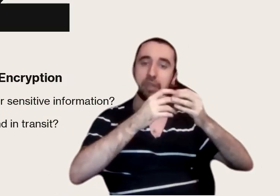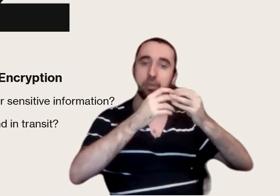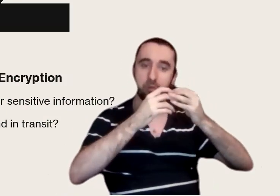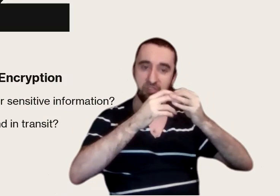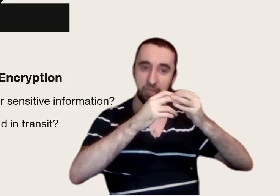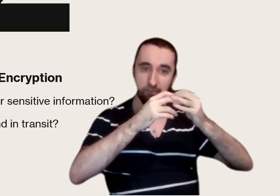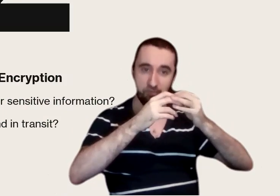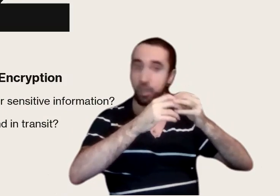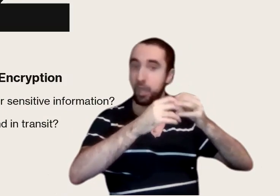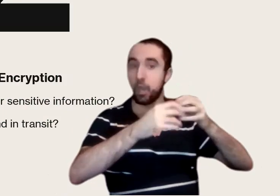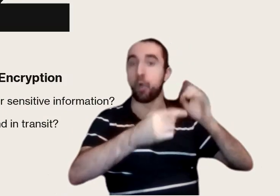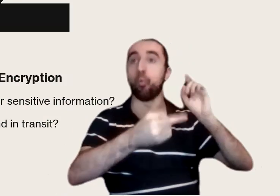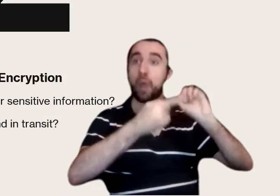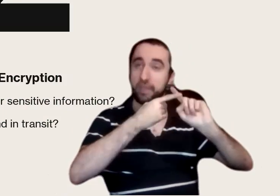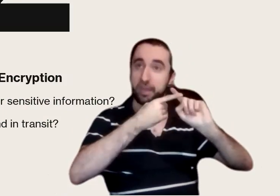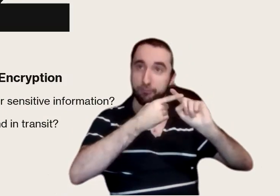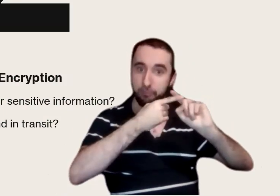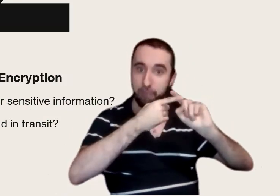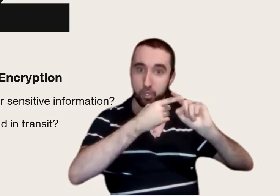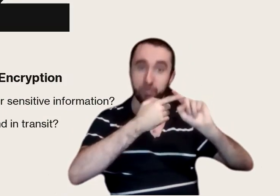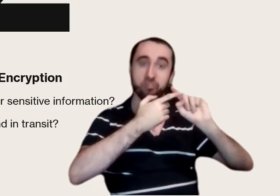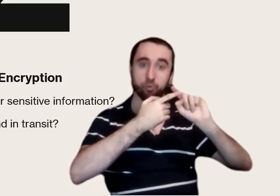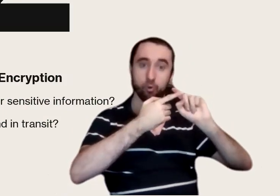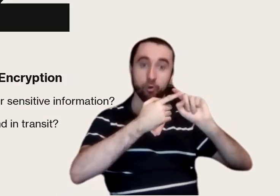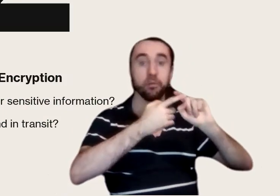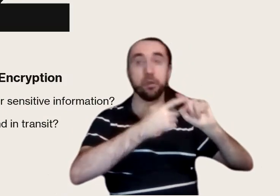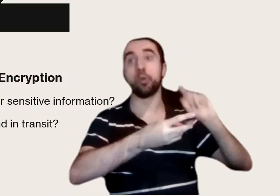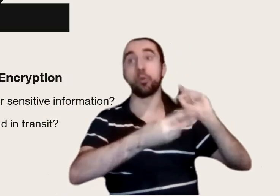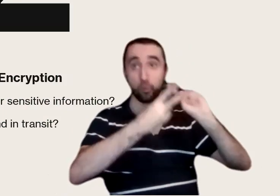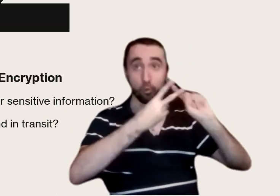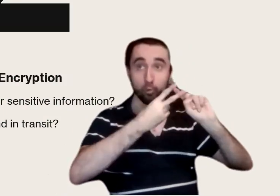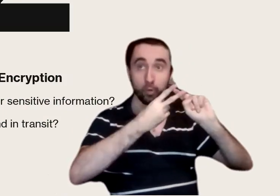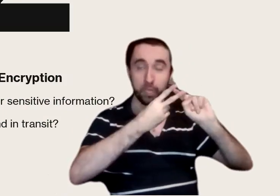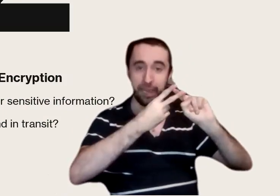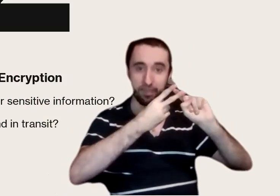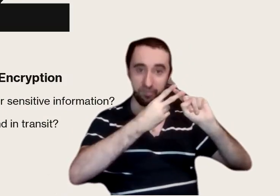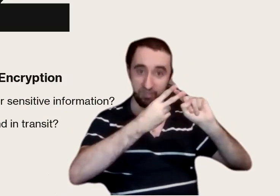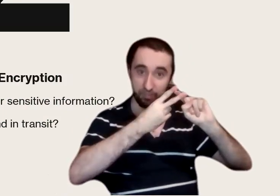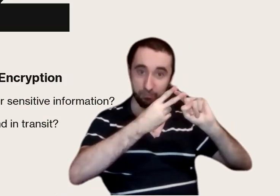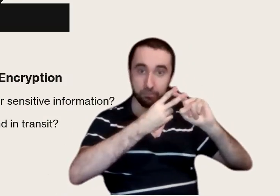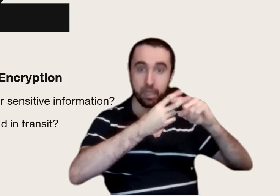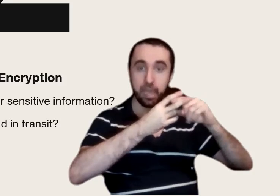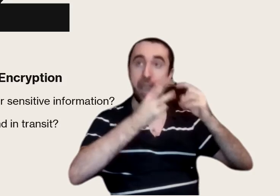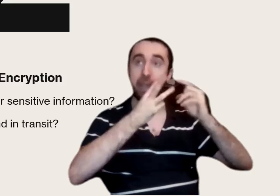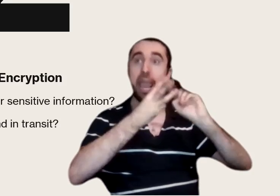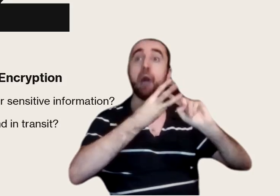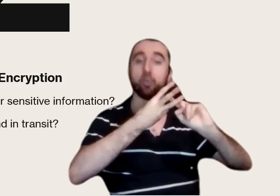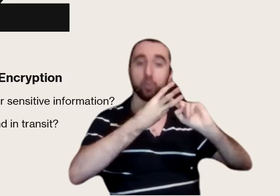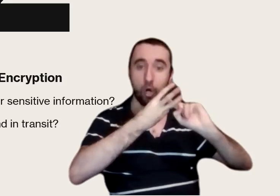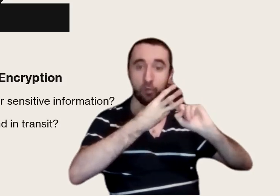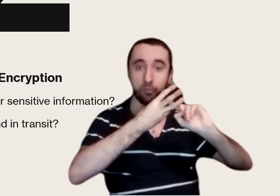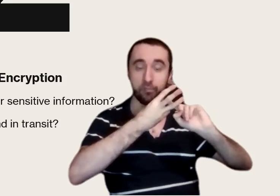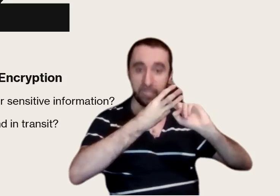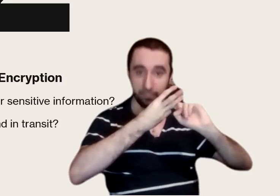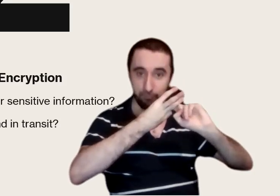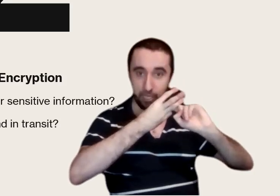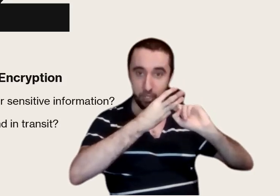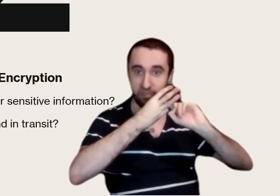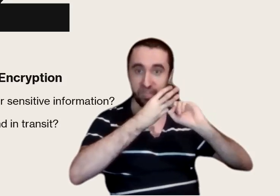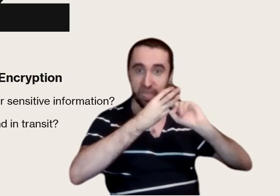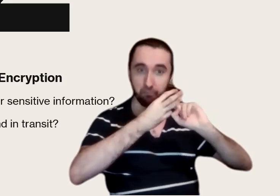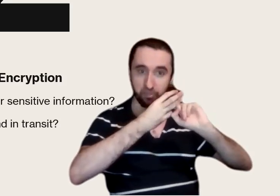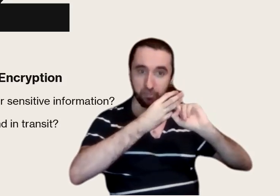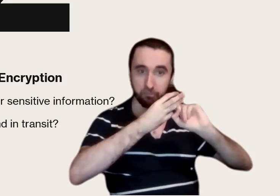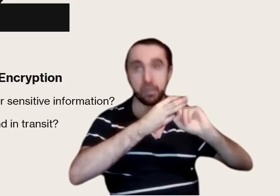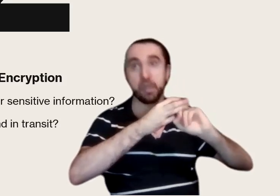the vendor receives, where that information is stored, who can access it, and how long the